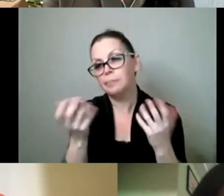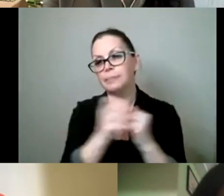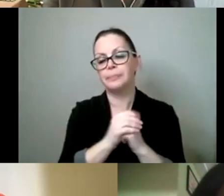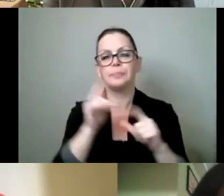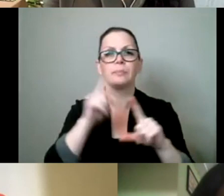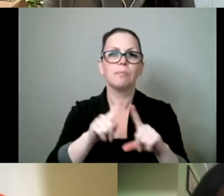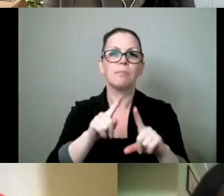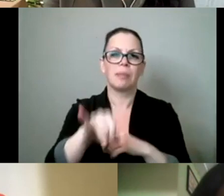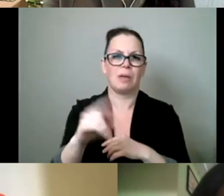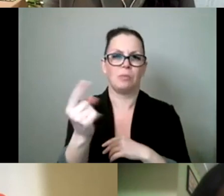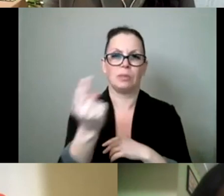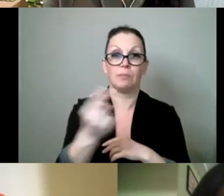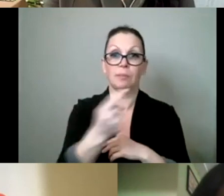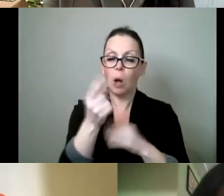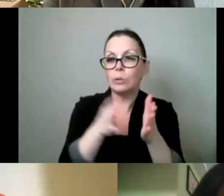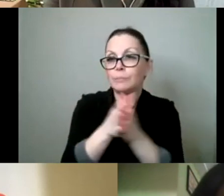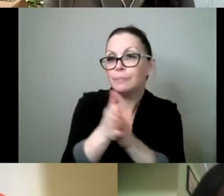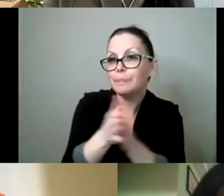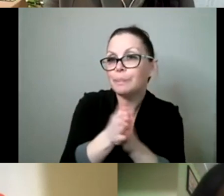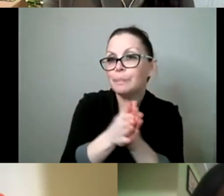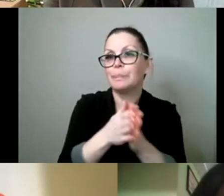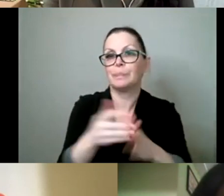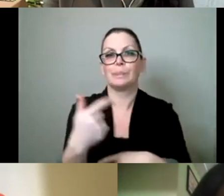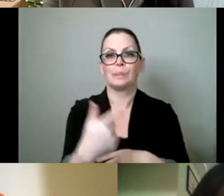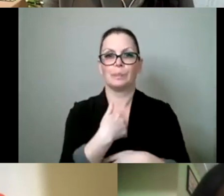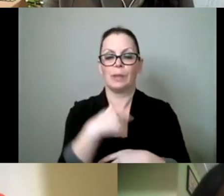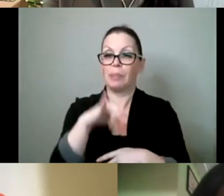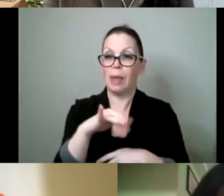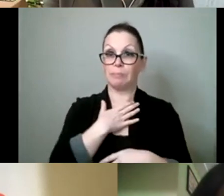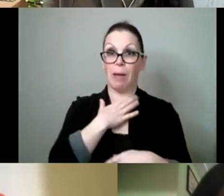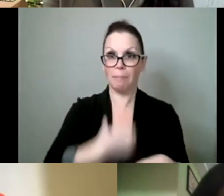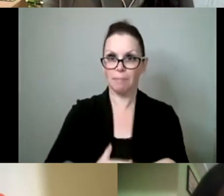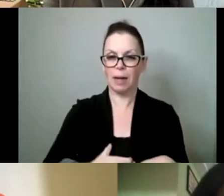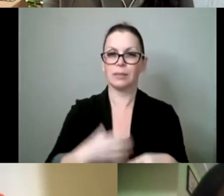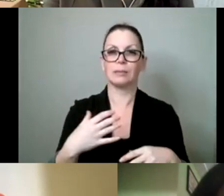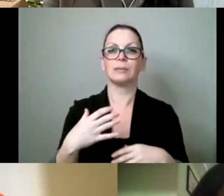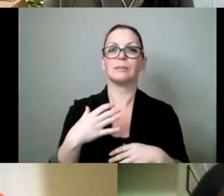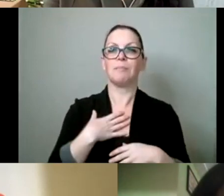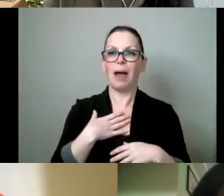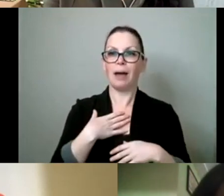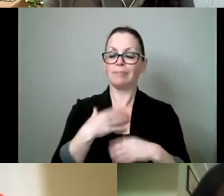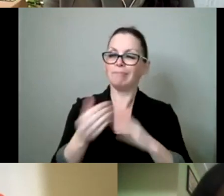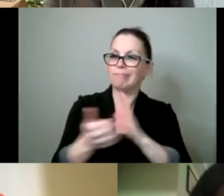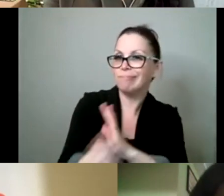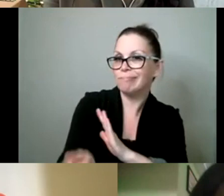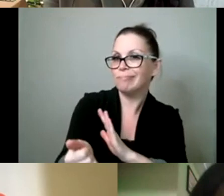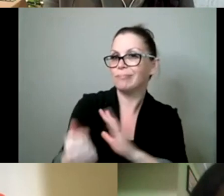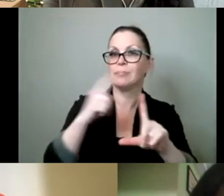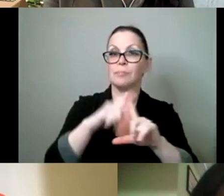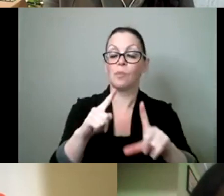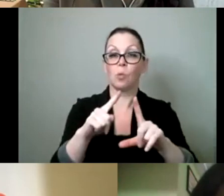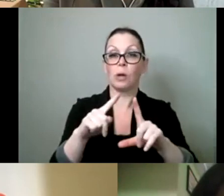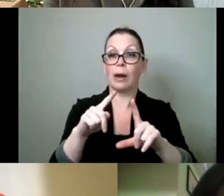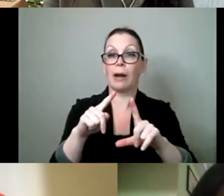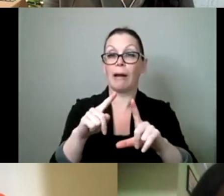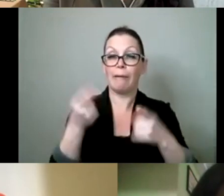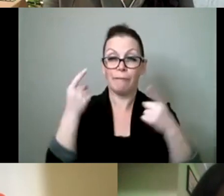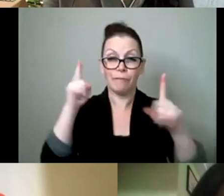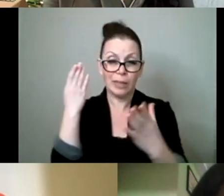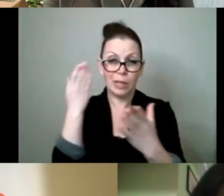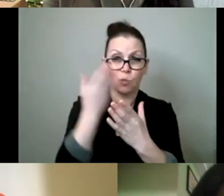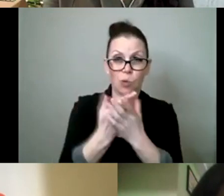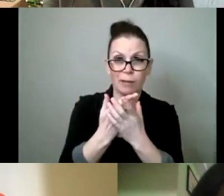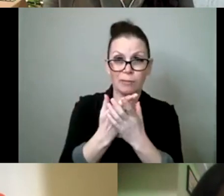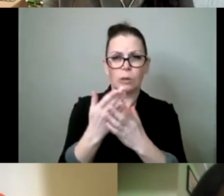was something that always drove me, and it was my passion, it was my wheelhouse. So, but when I finally came into it, was because I